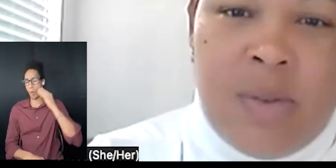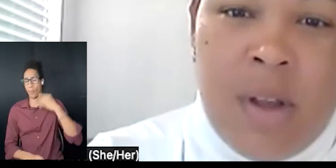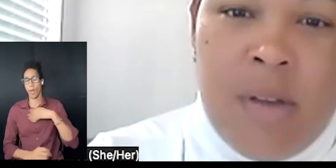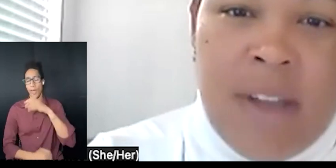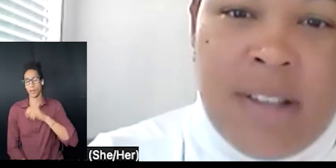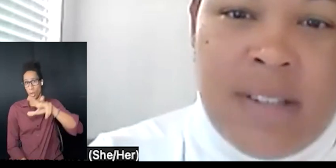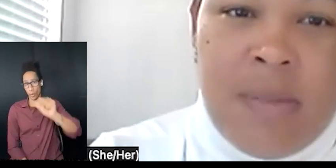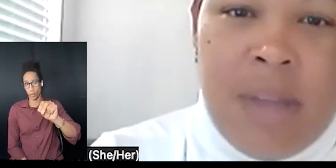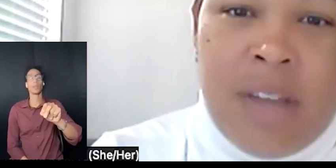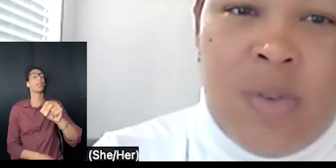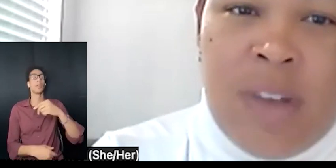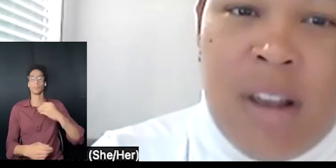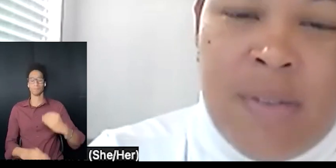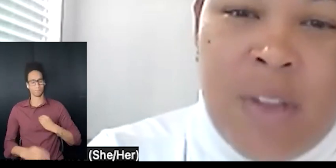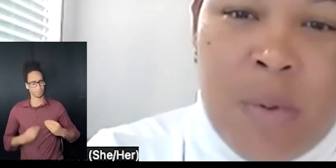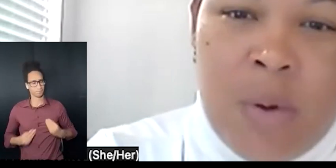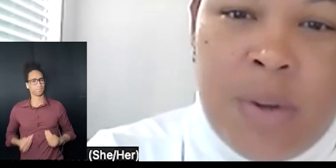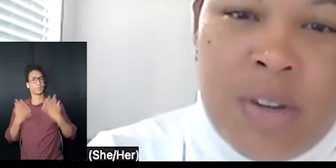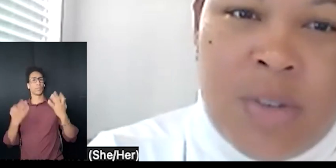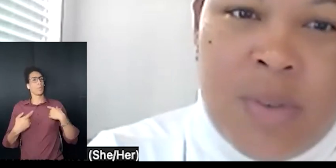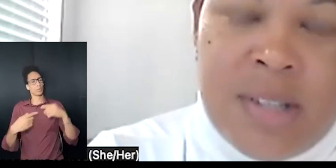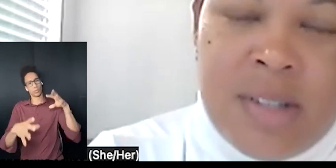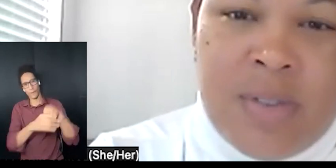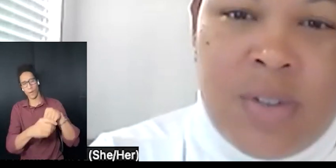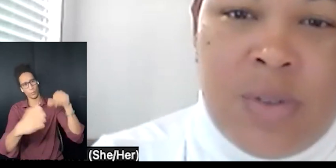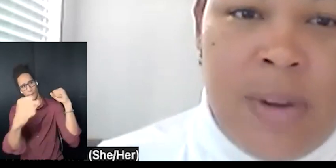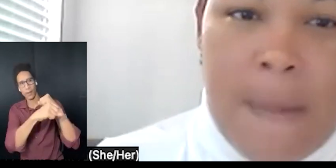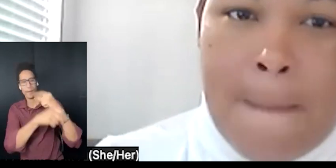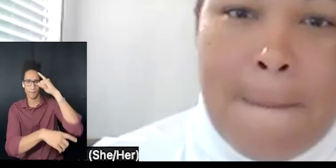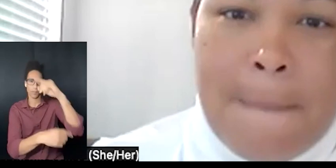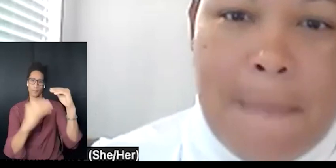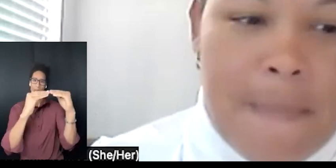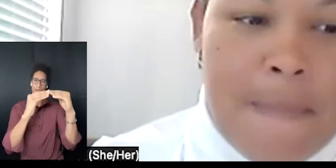to fight to end juvenile life without parole and other extreme sentences for children.